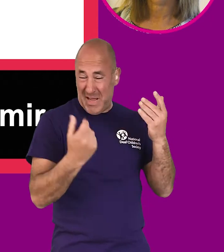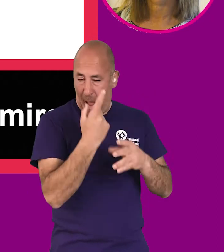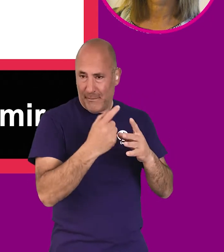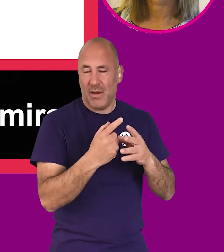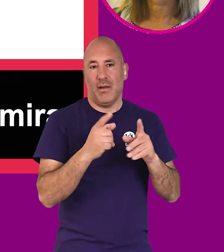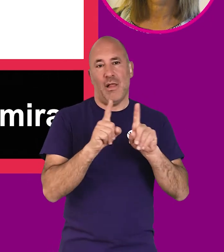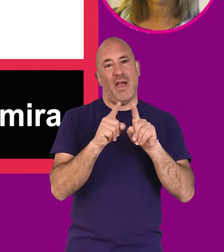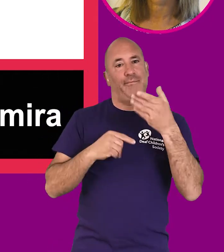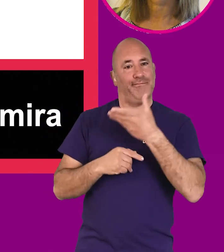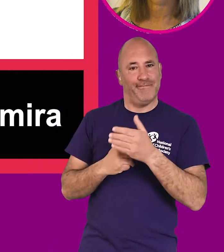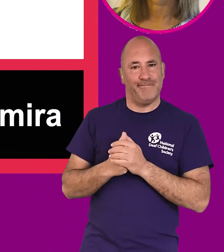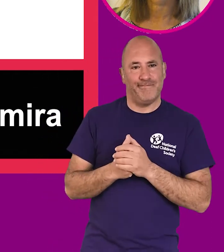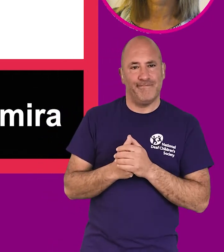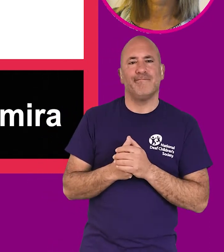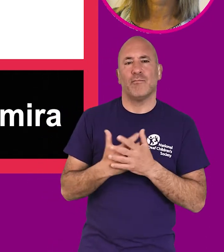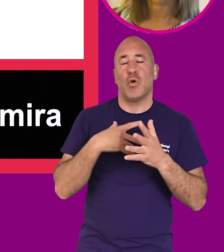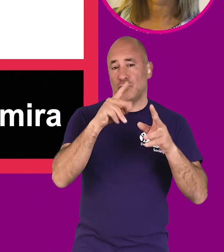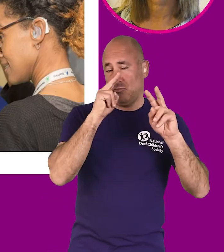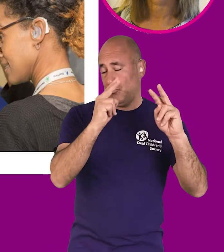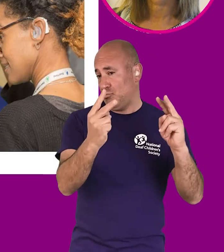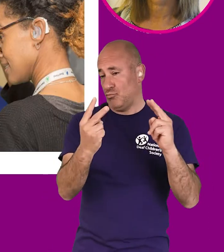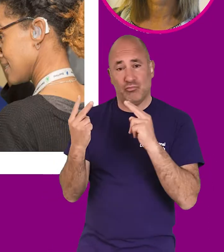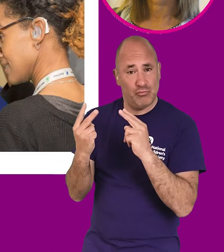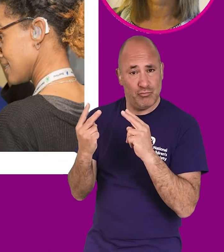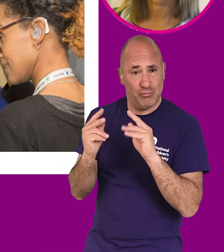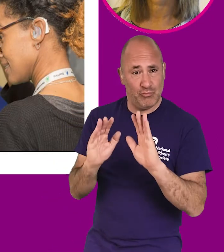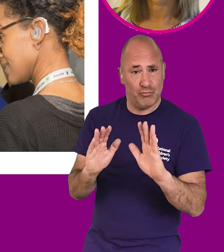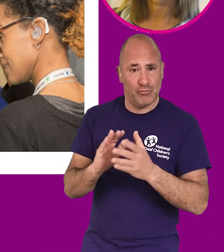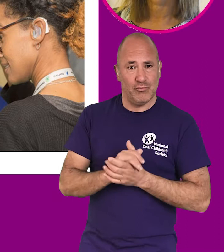life. So I'm going to give you something to look at.